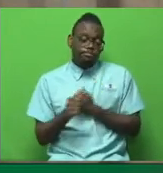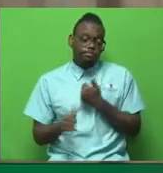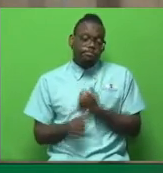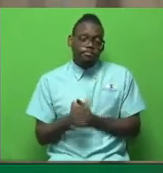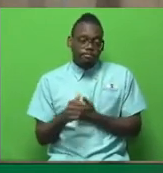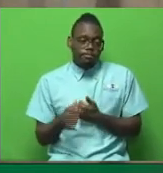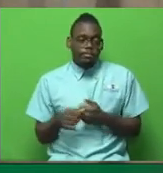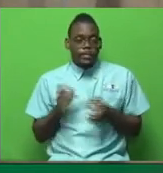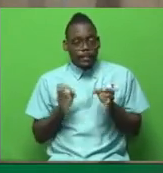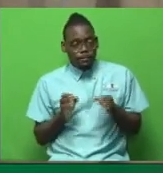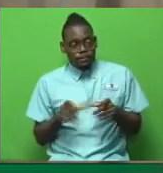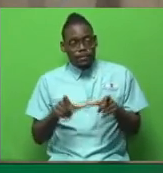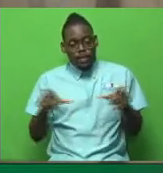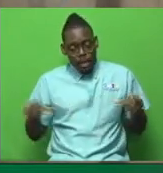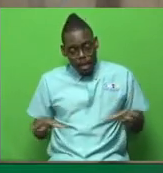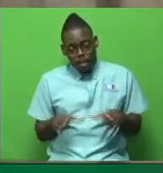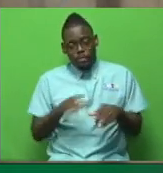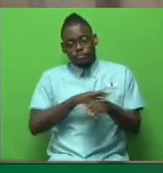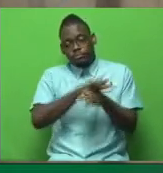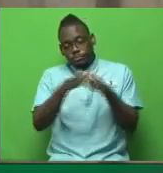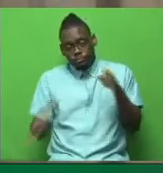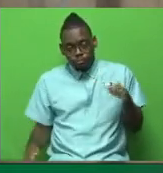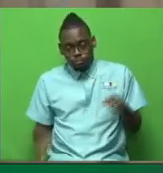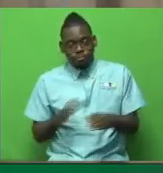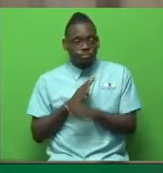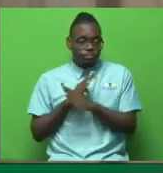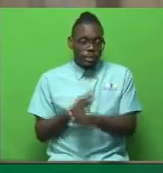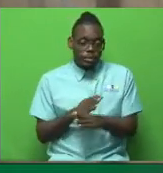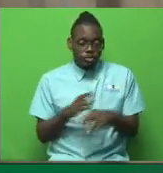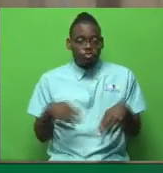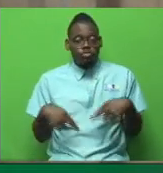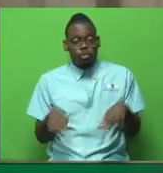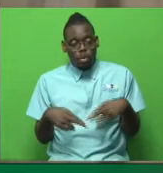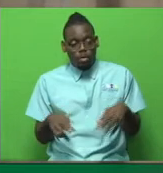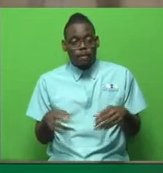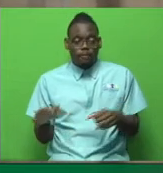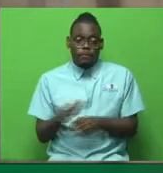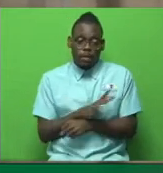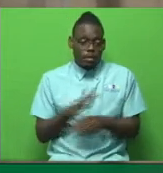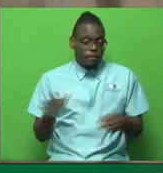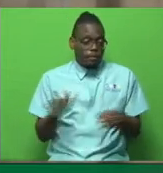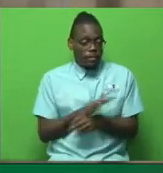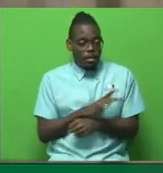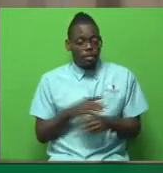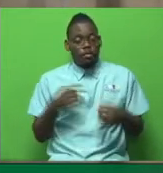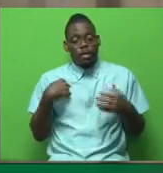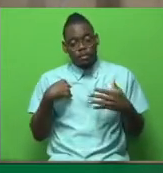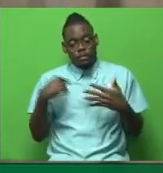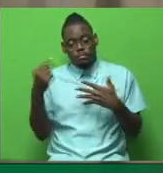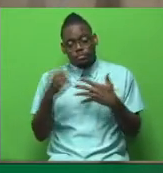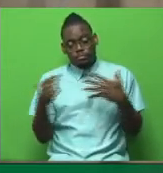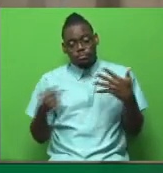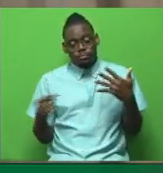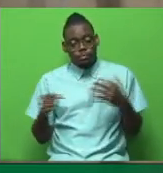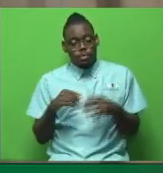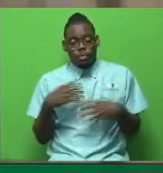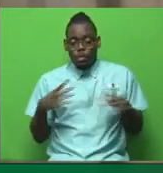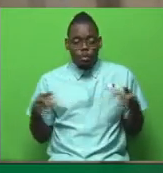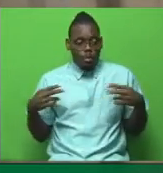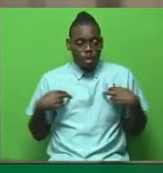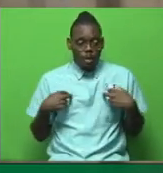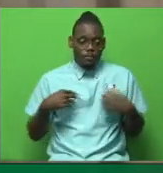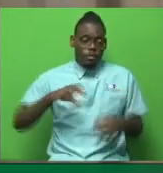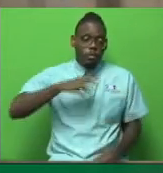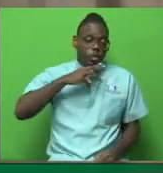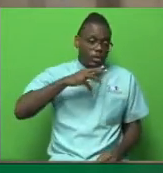completely the fact that Forest Park Macaulay character could have no pipe borne water for a